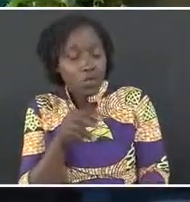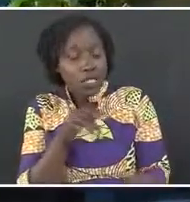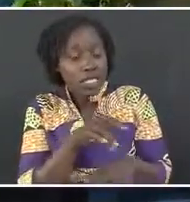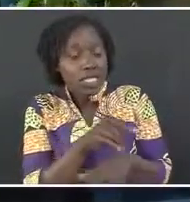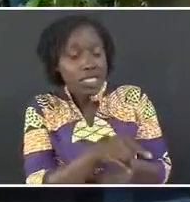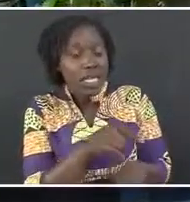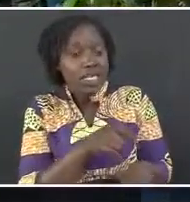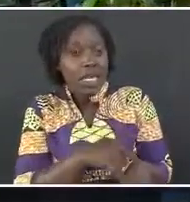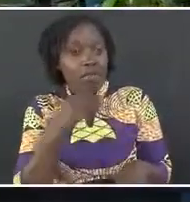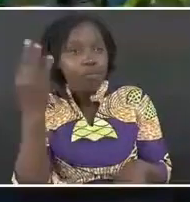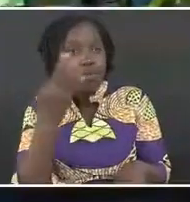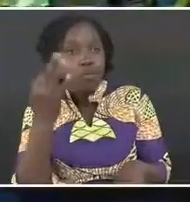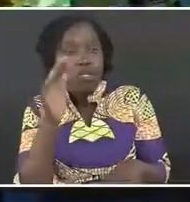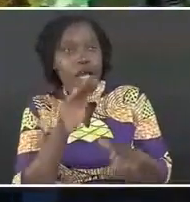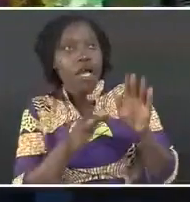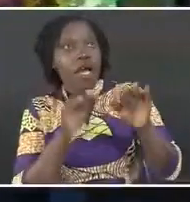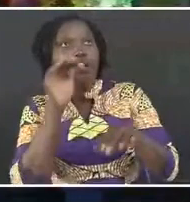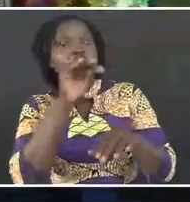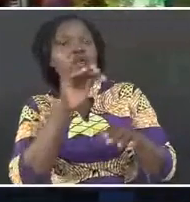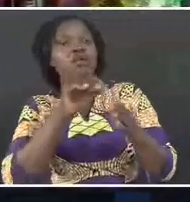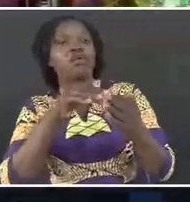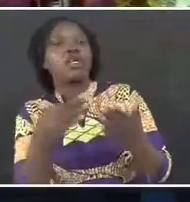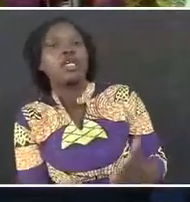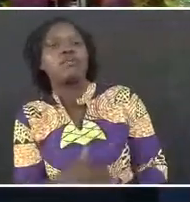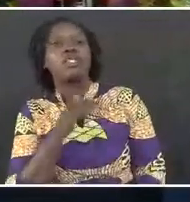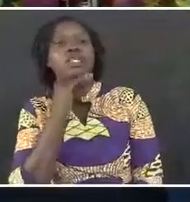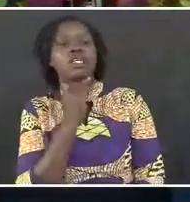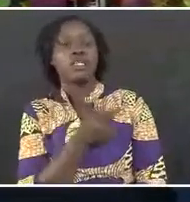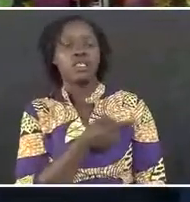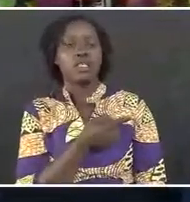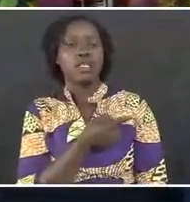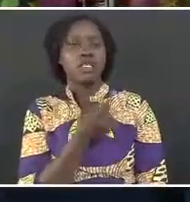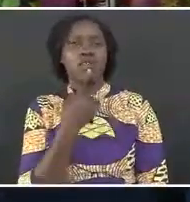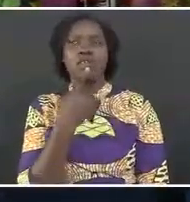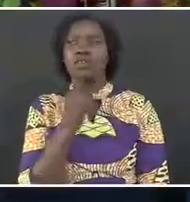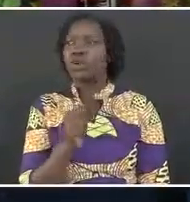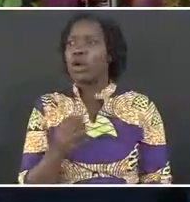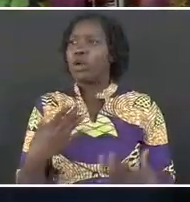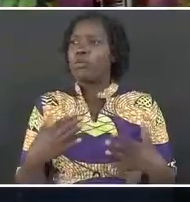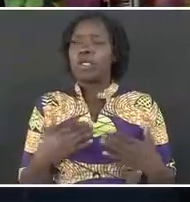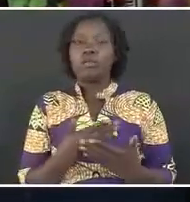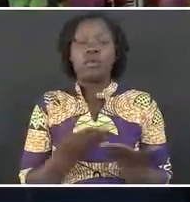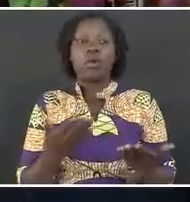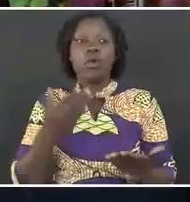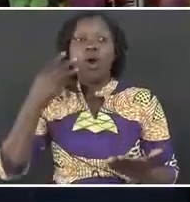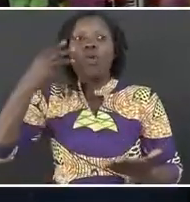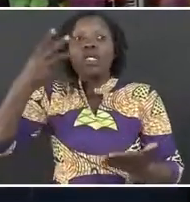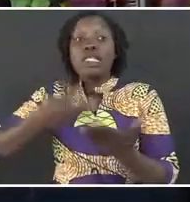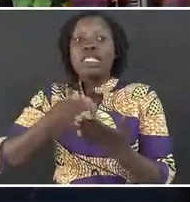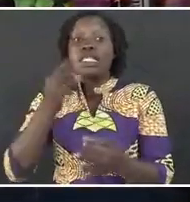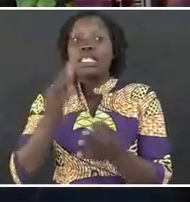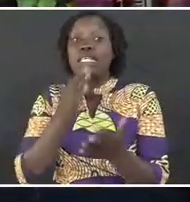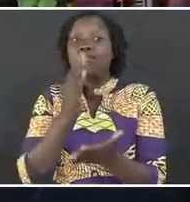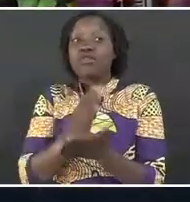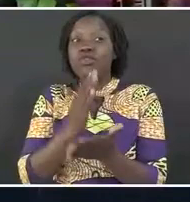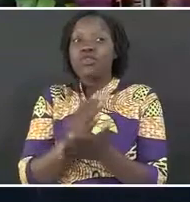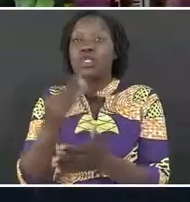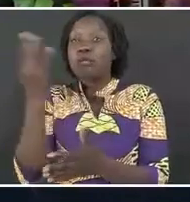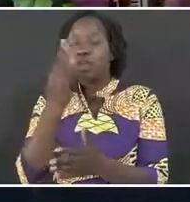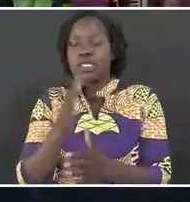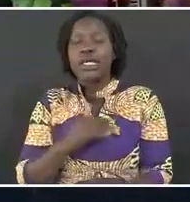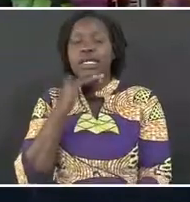when the preacher got to the pulpit, it would collapse and die. So many people were there to witness if this preacher would